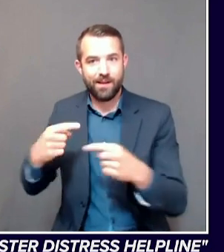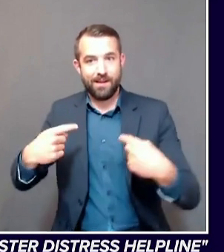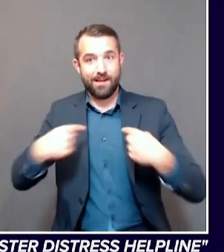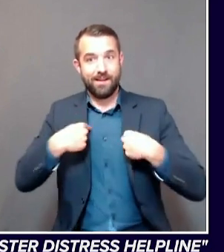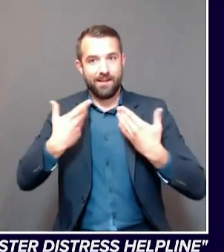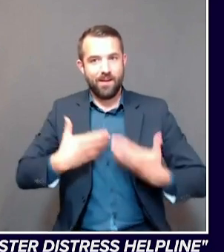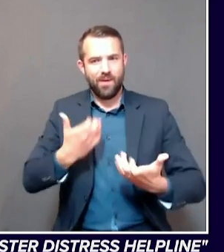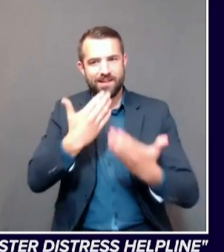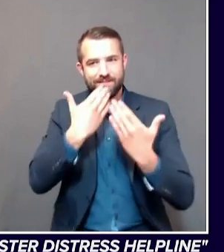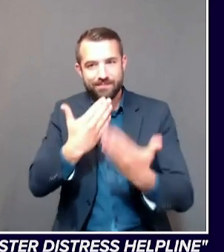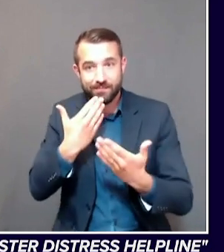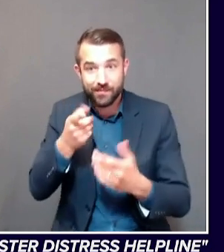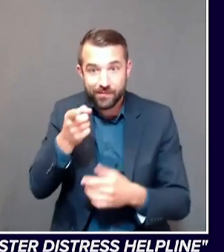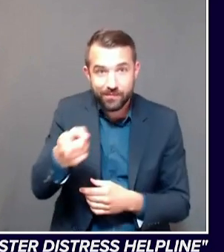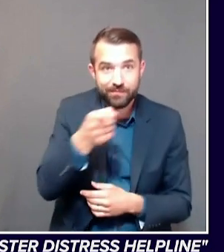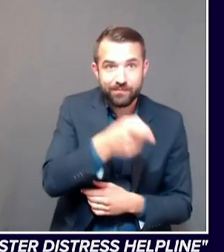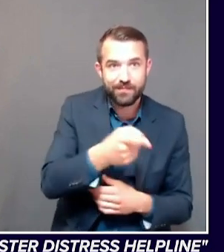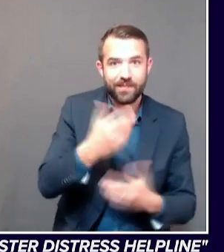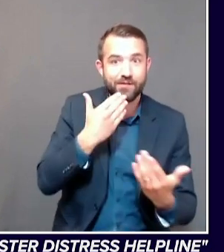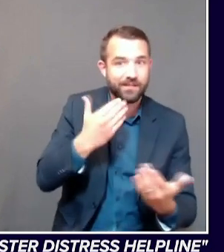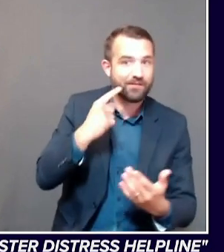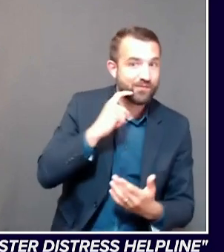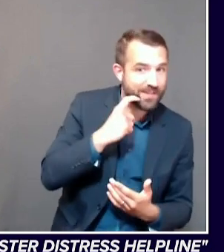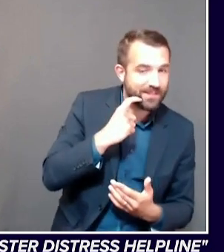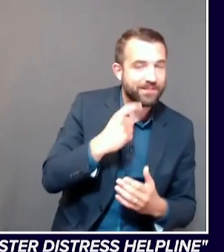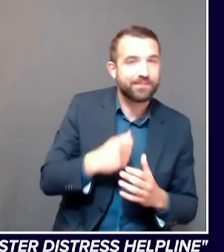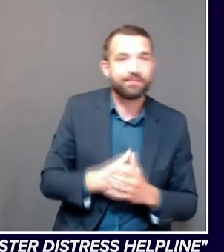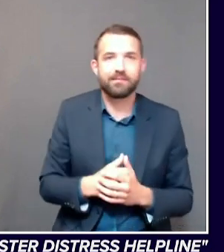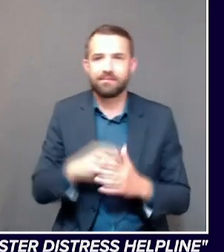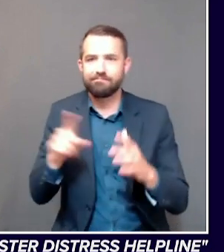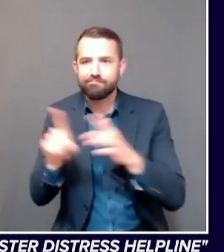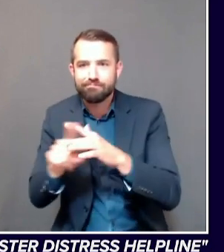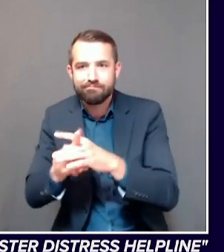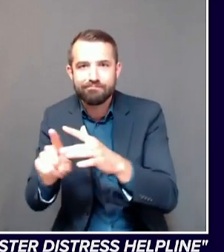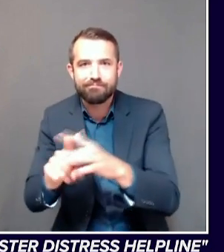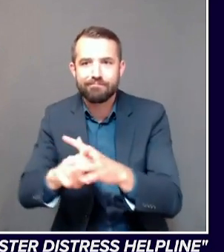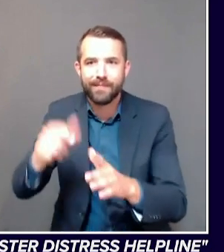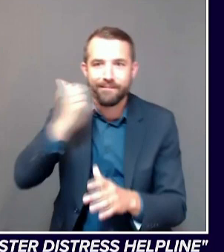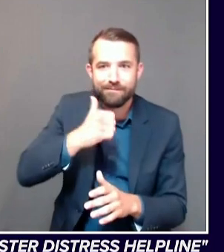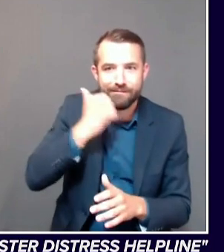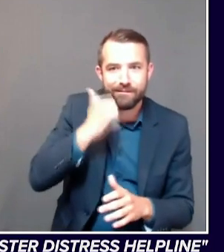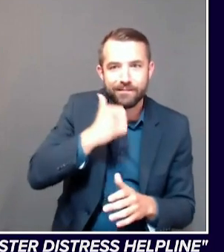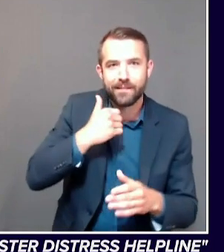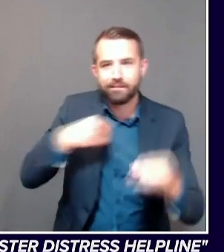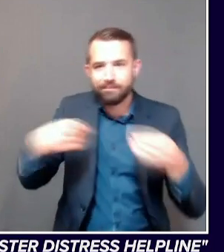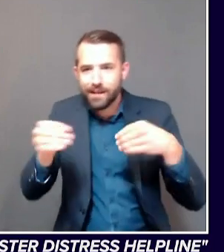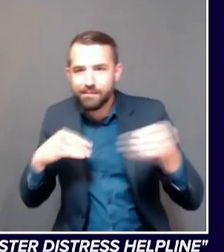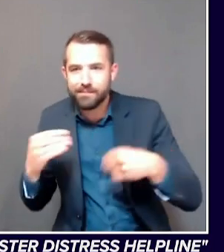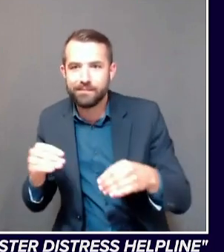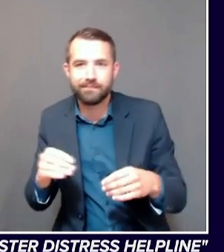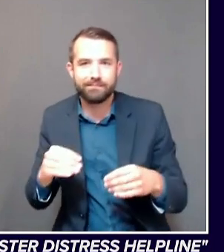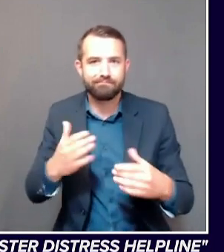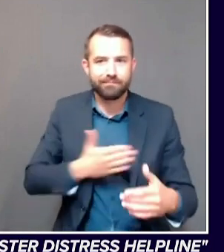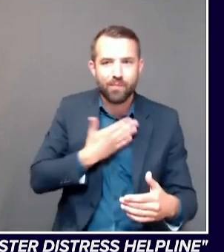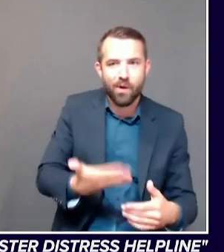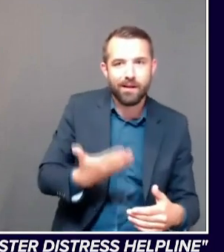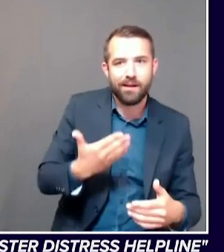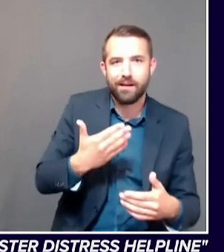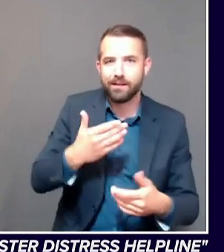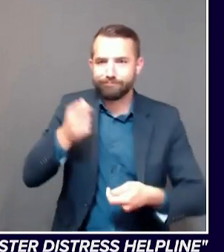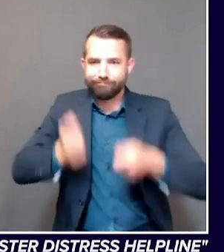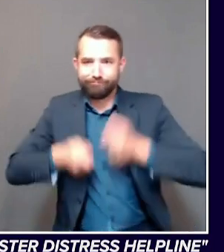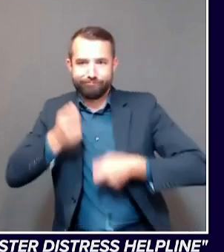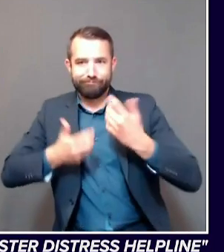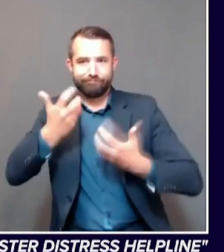tireless work, your flexibility during these challenging times, and frankly, your willingness to just roll with it when things were changing in real